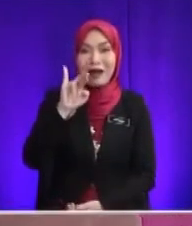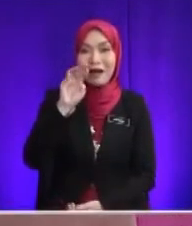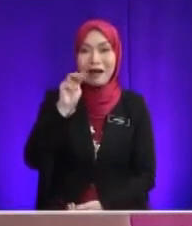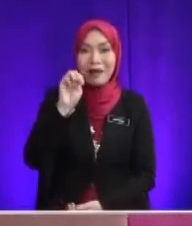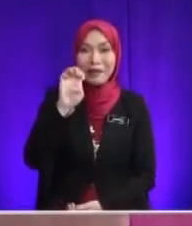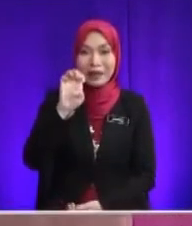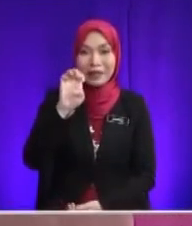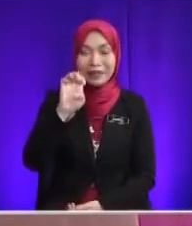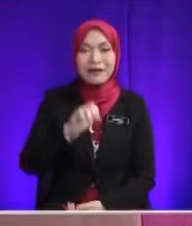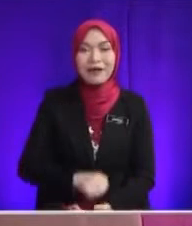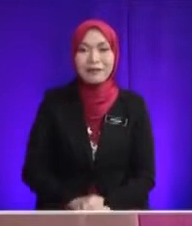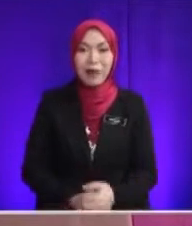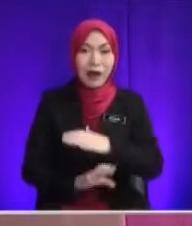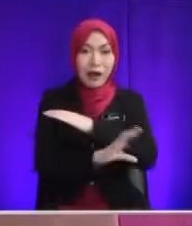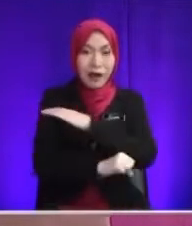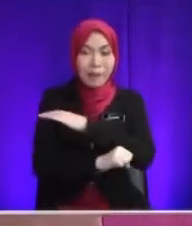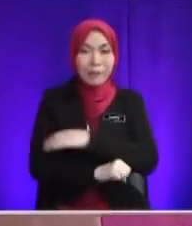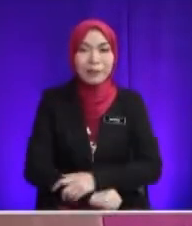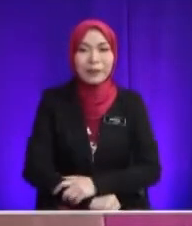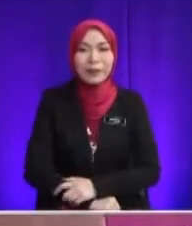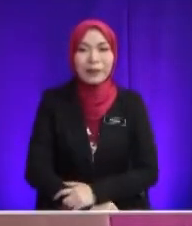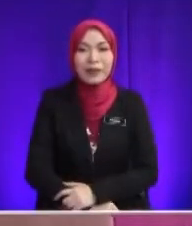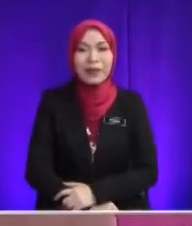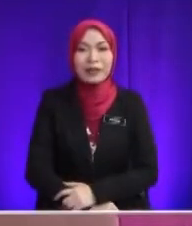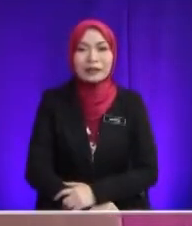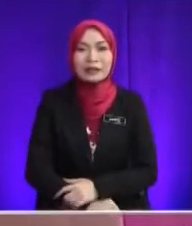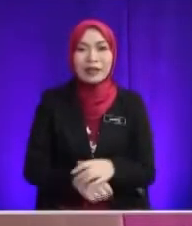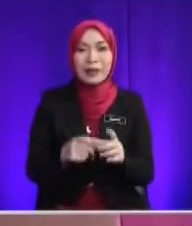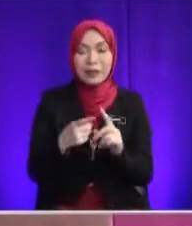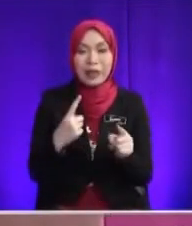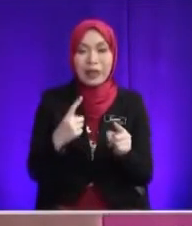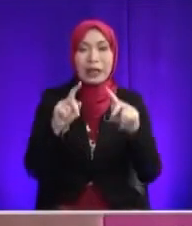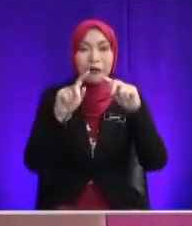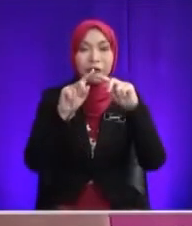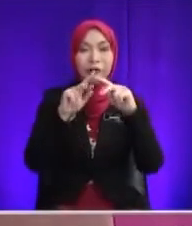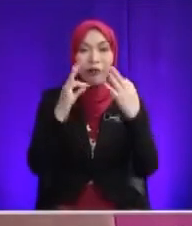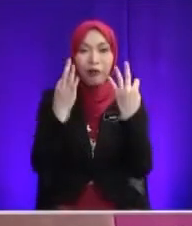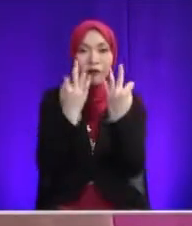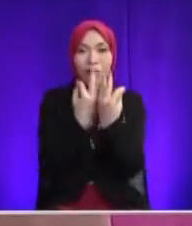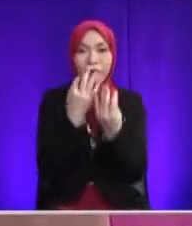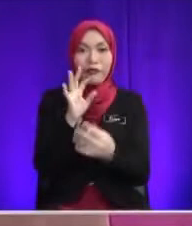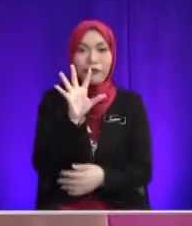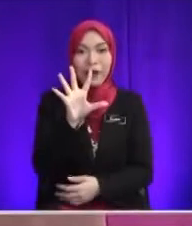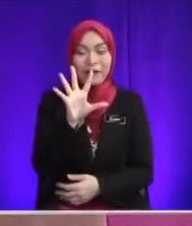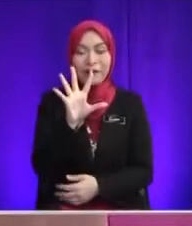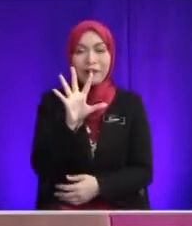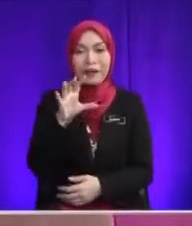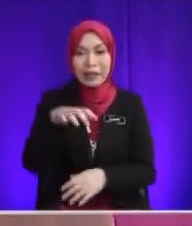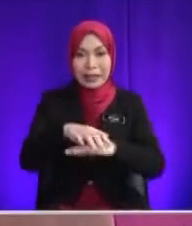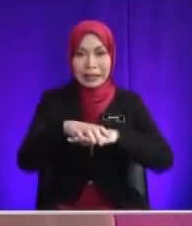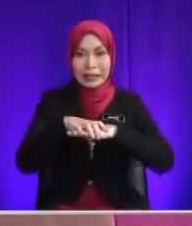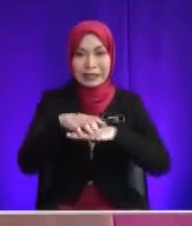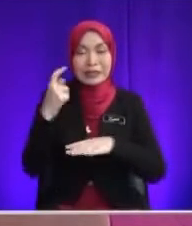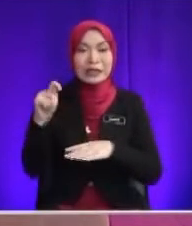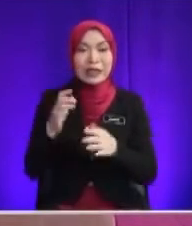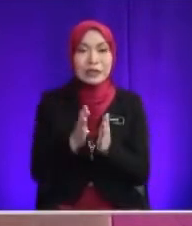So, this is taken from English Download B1 Plus, which is Form 5 English textbook. So, the lesson comprises the main skill and complementary skill of